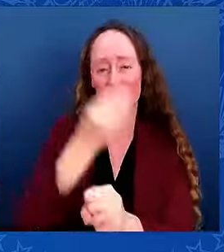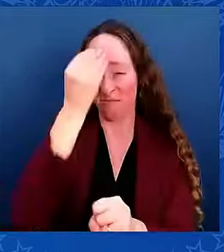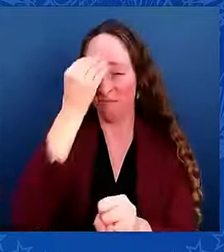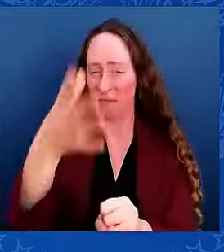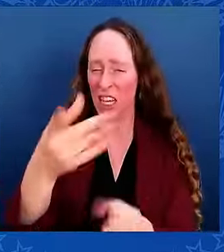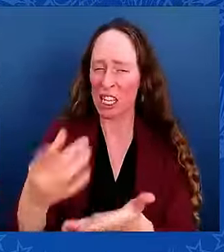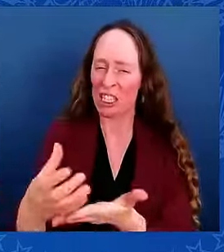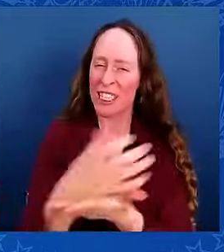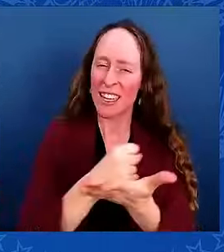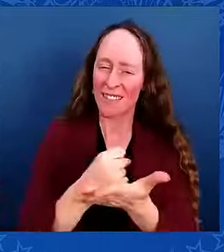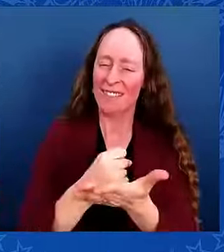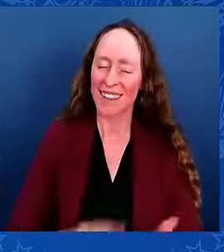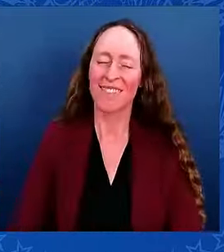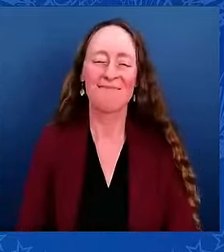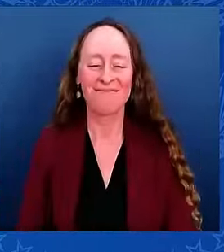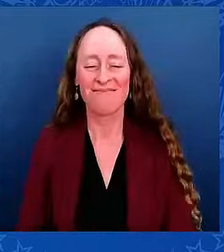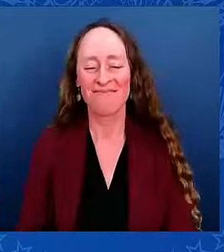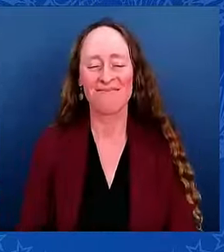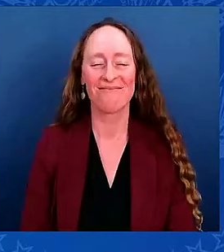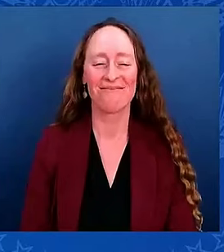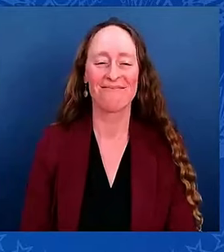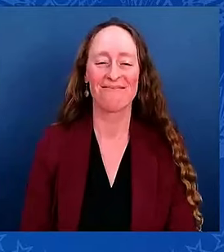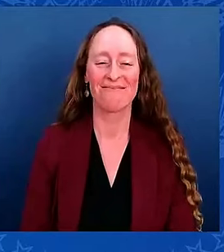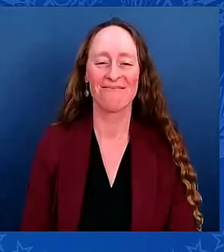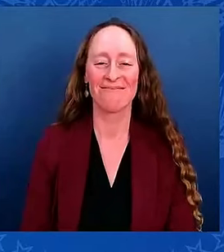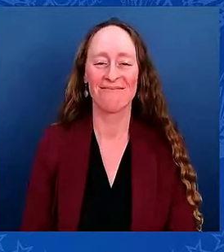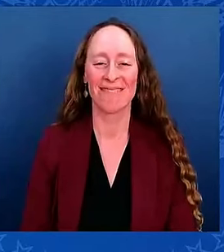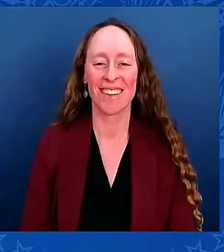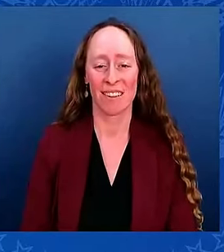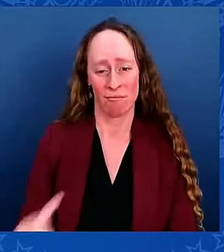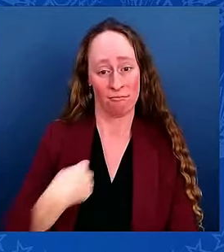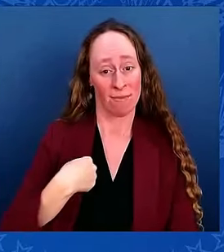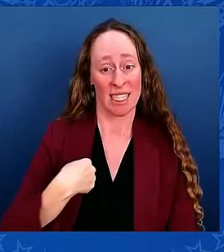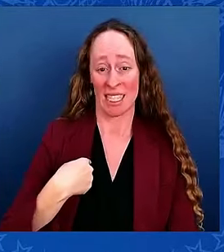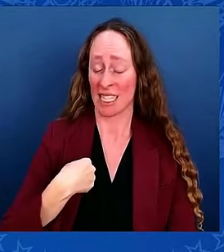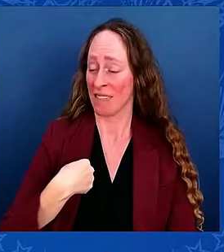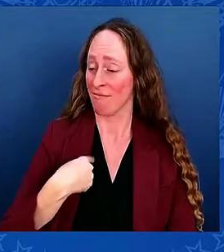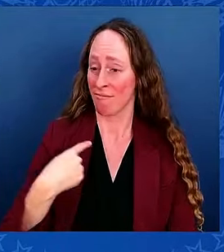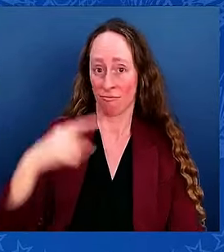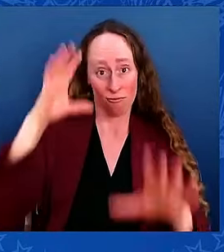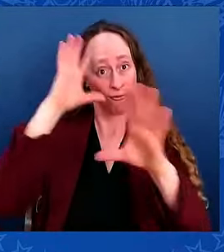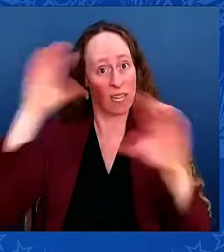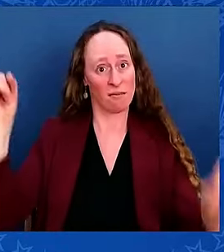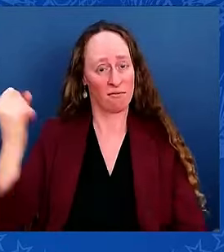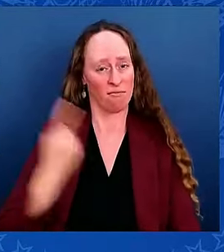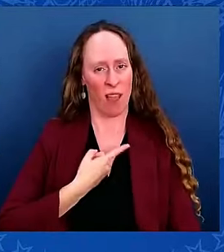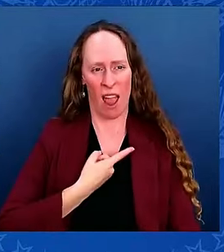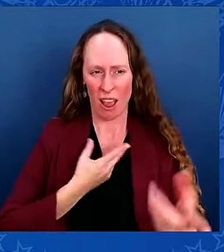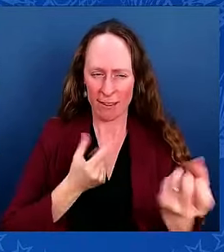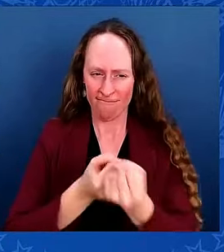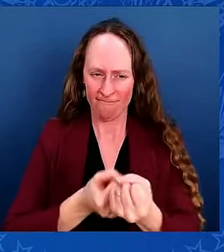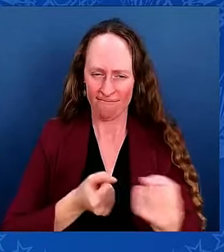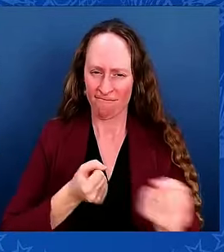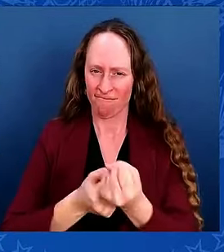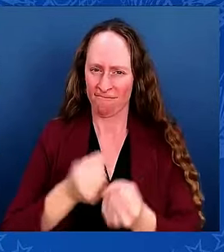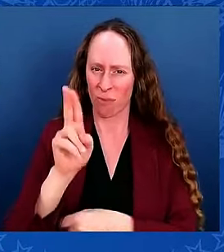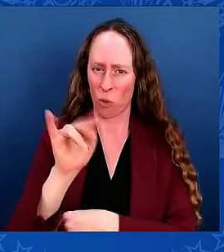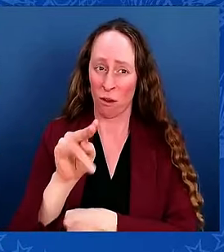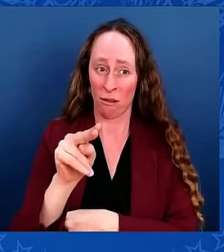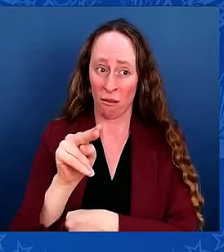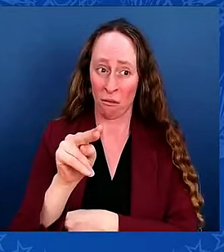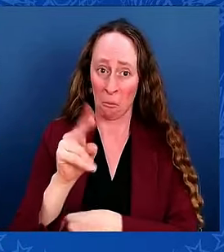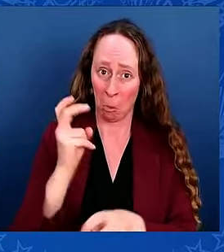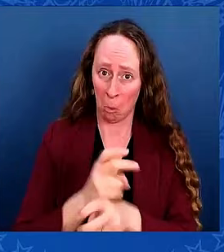You know, I'm called the most pro-union president in history. It's not hard, man. It's a simple proposition. Middle class built this country,